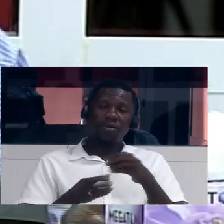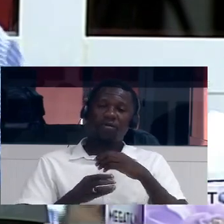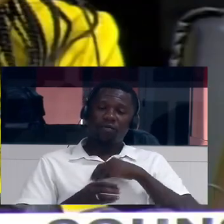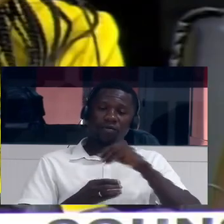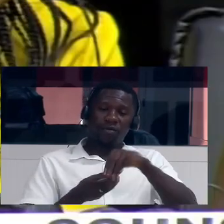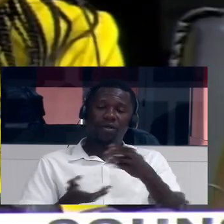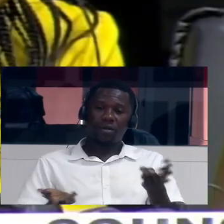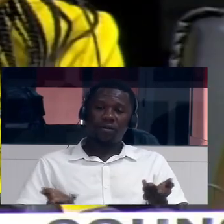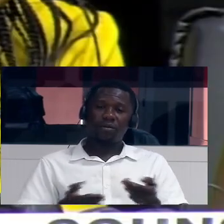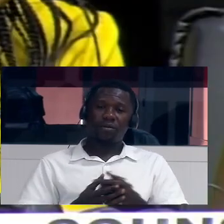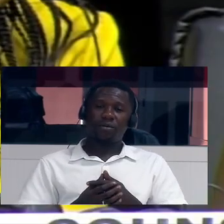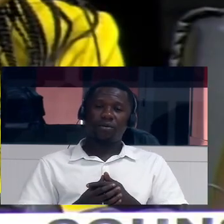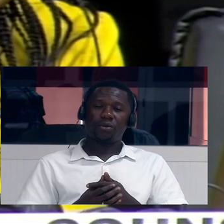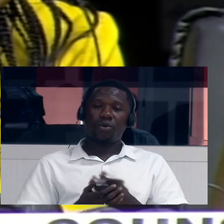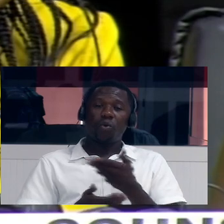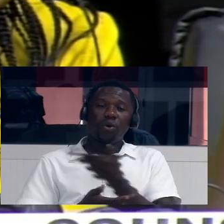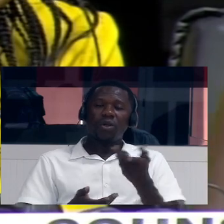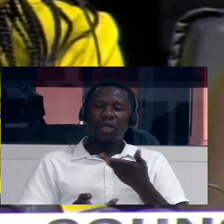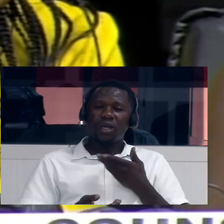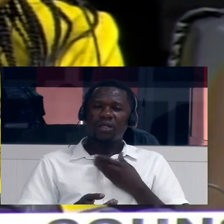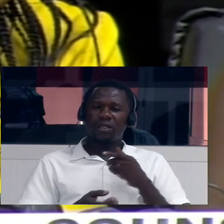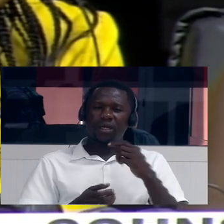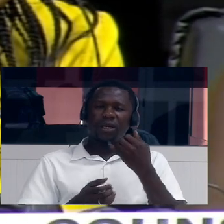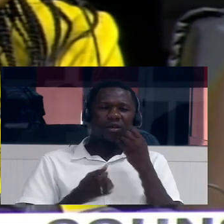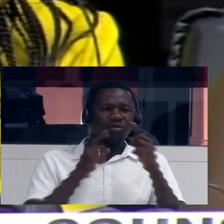there. So where do they get their source of information